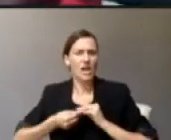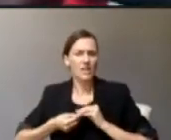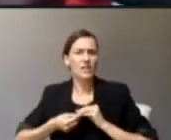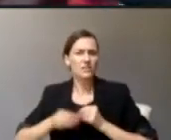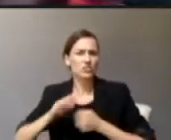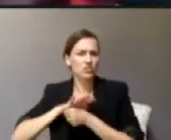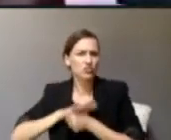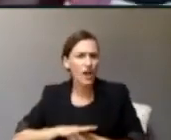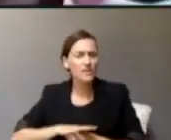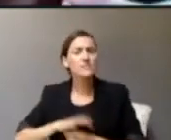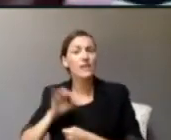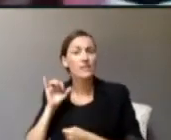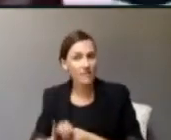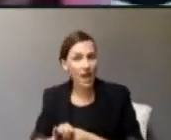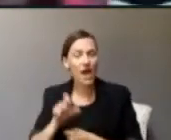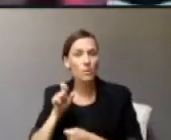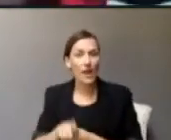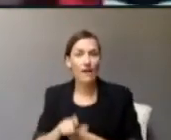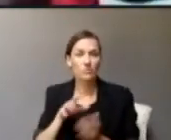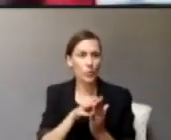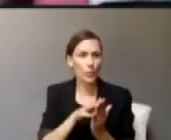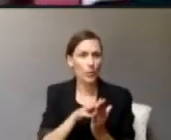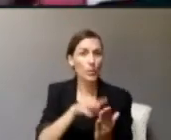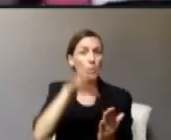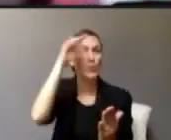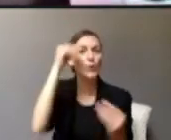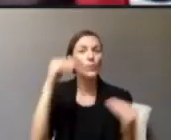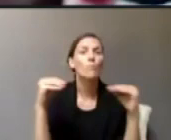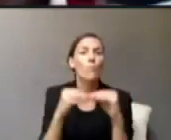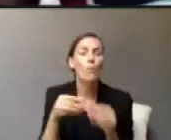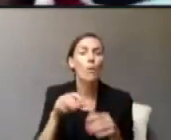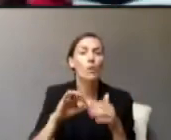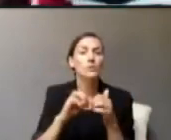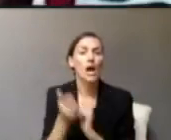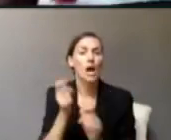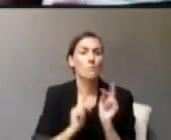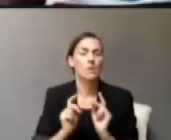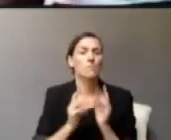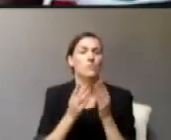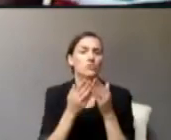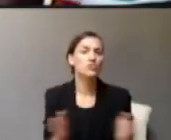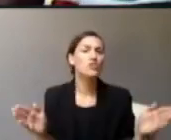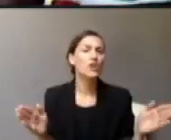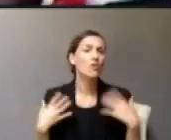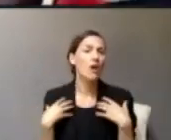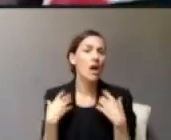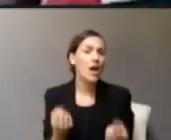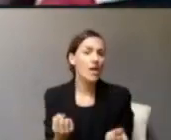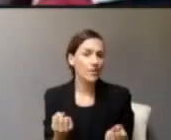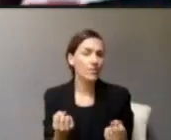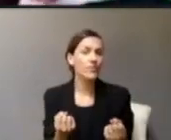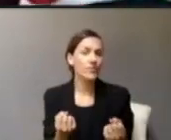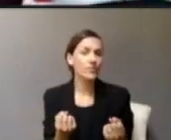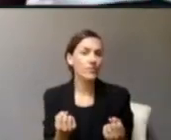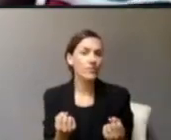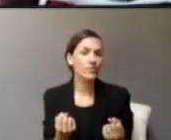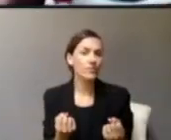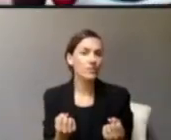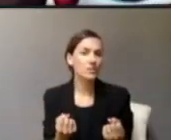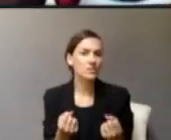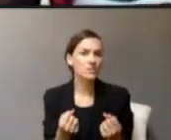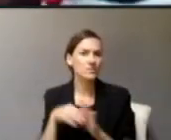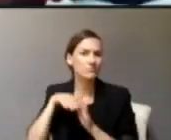that I think we need to learn a lot more about, is sort of how people's overall health is affected by not just COVID-19